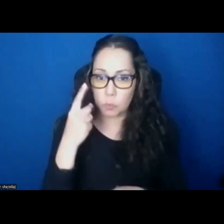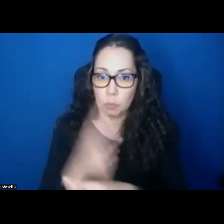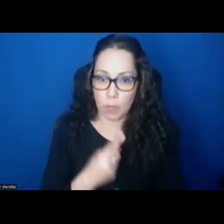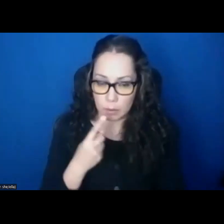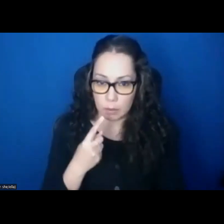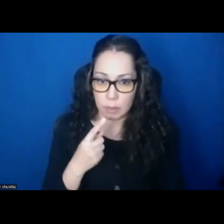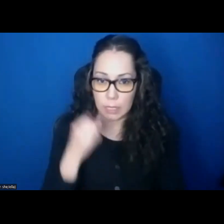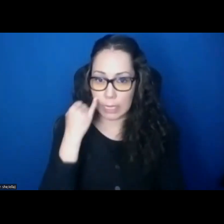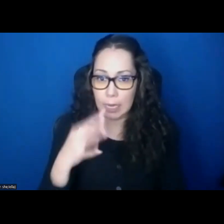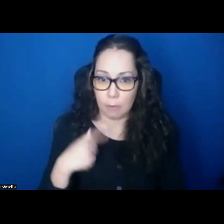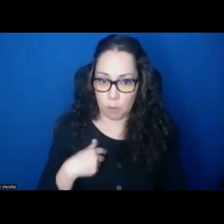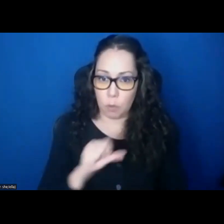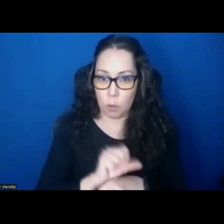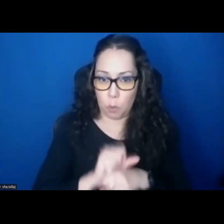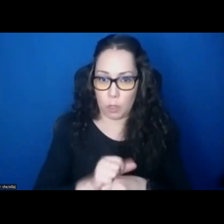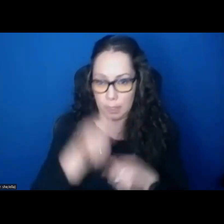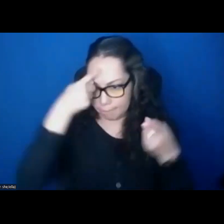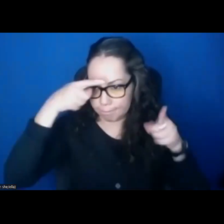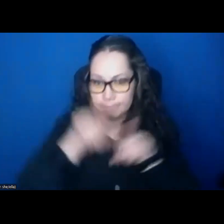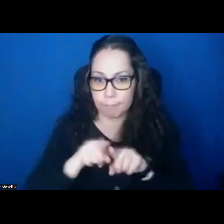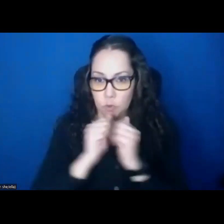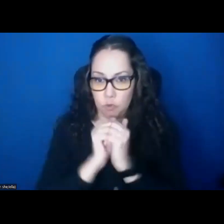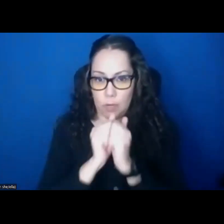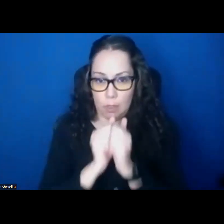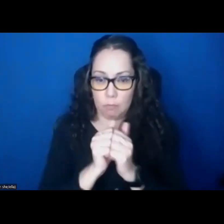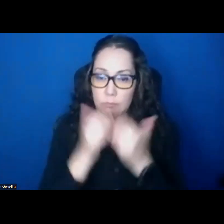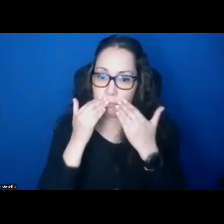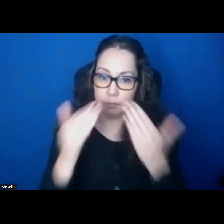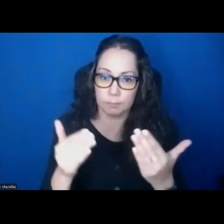If we were just working together. Thank you.